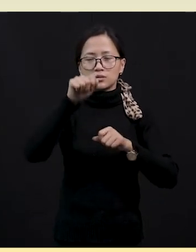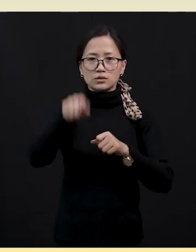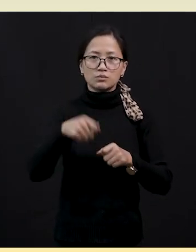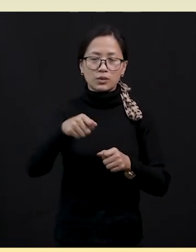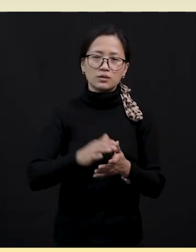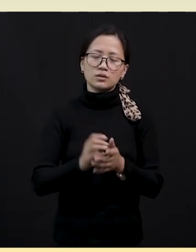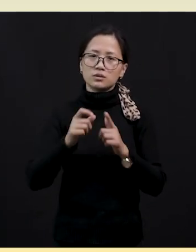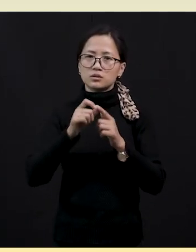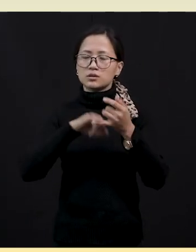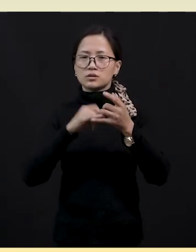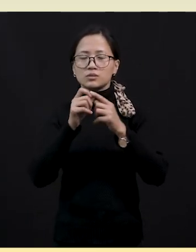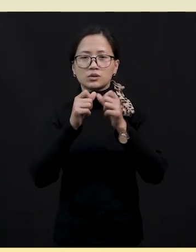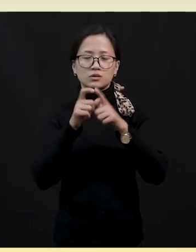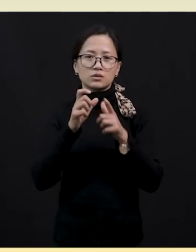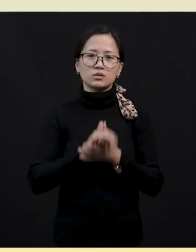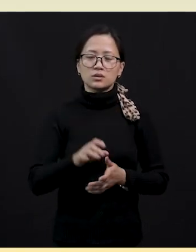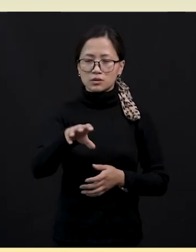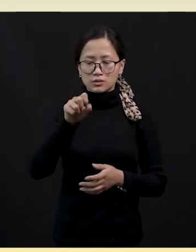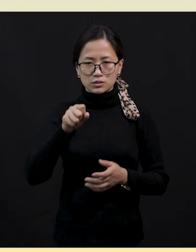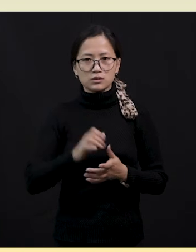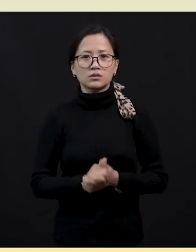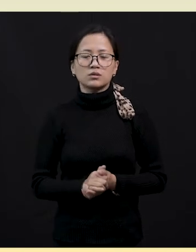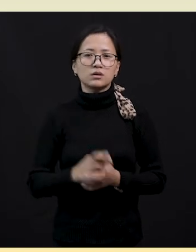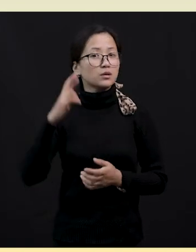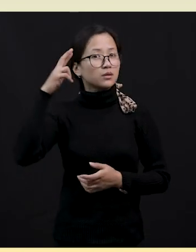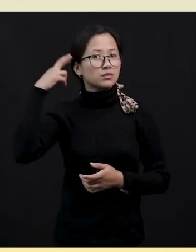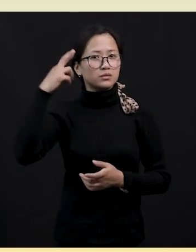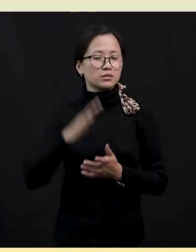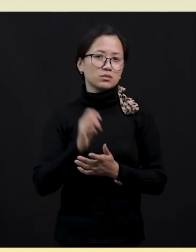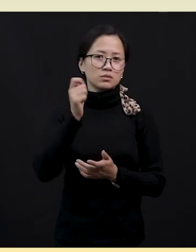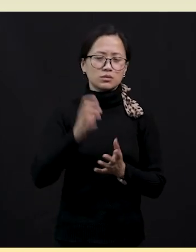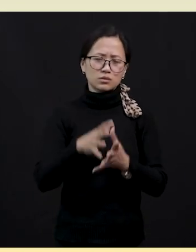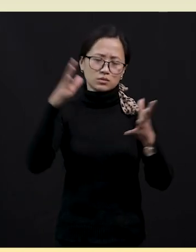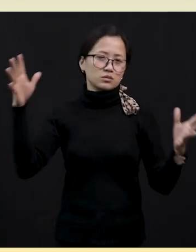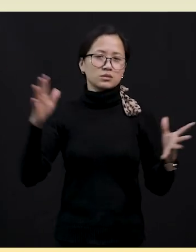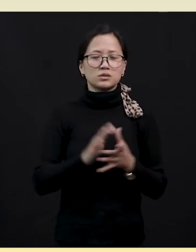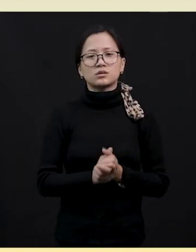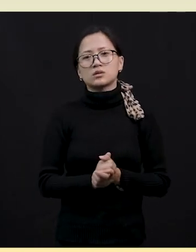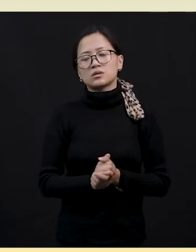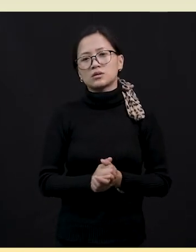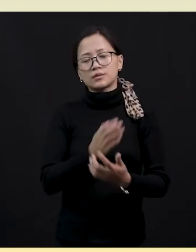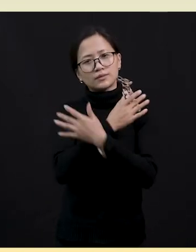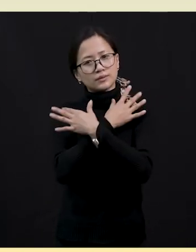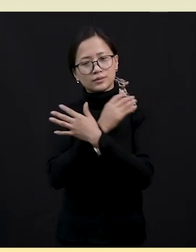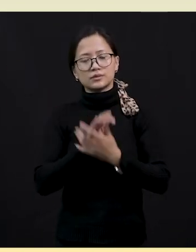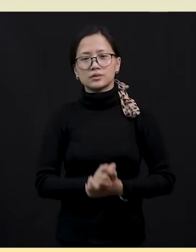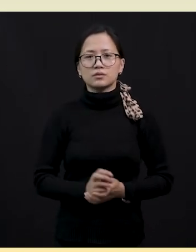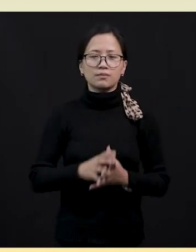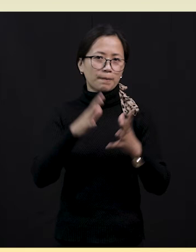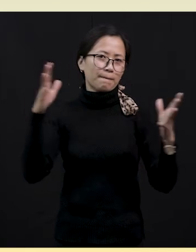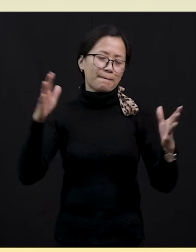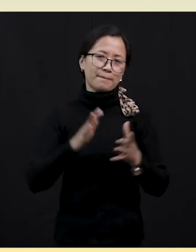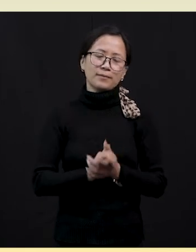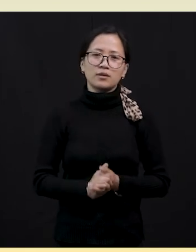is when you're trying to take that spade from his hand, because he realizes the king has worked a lot and he's rested enough and he wants to